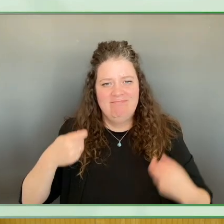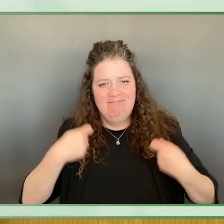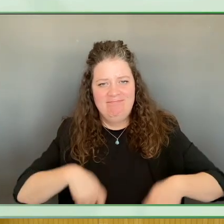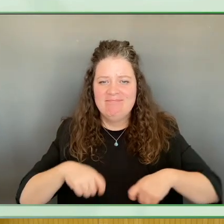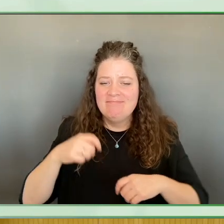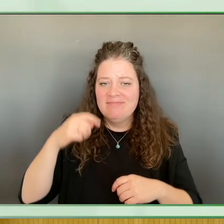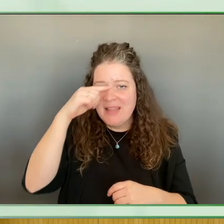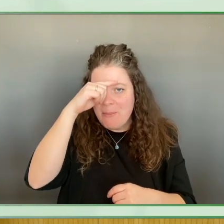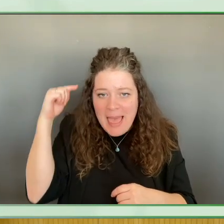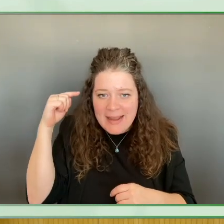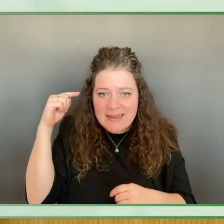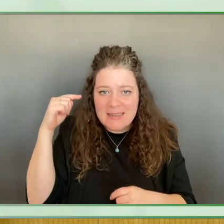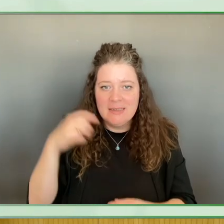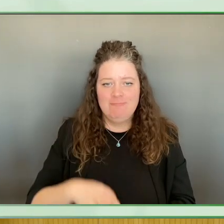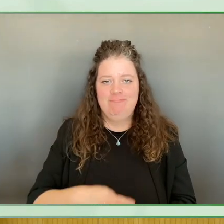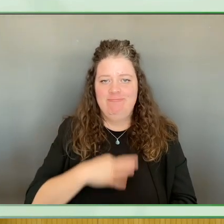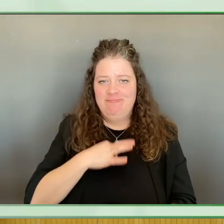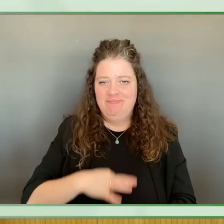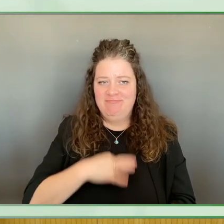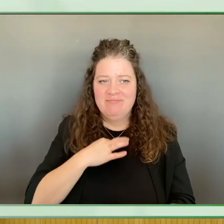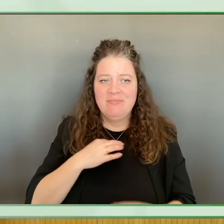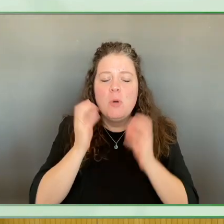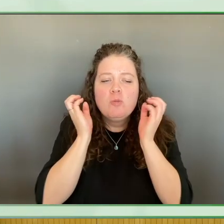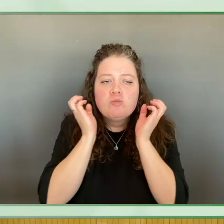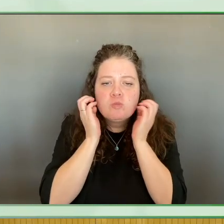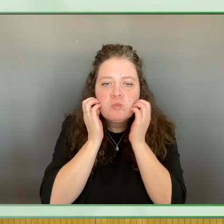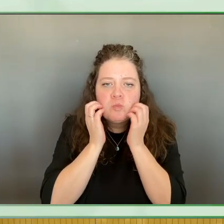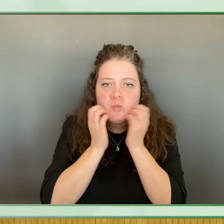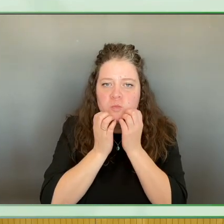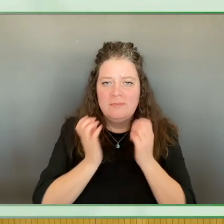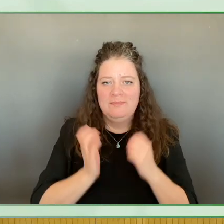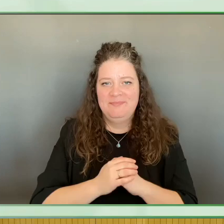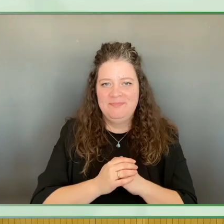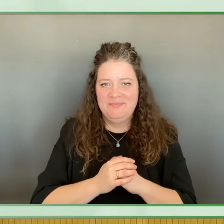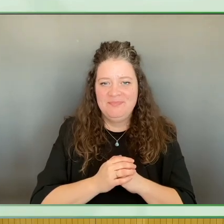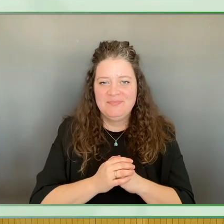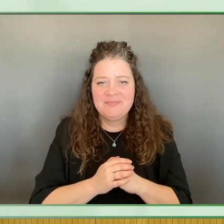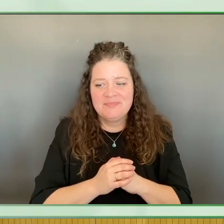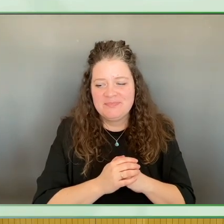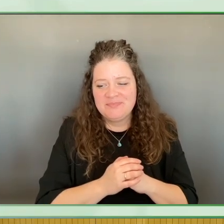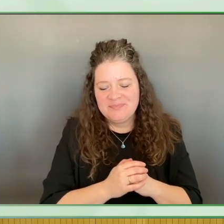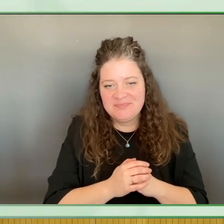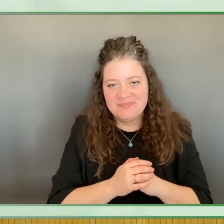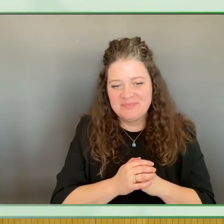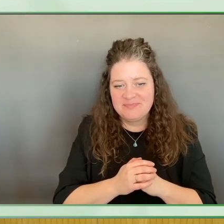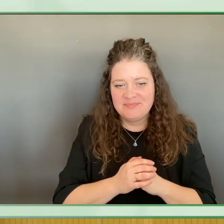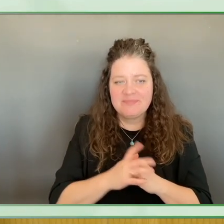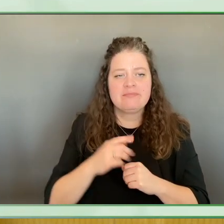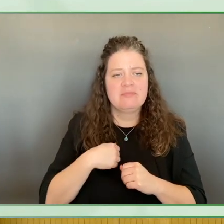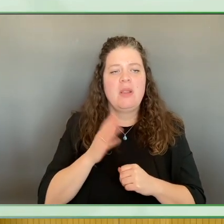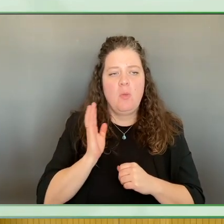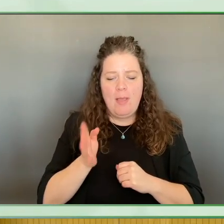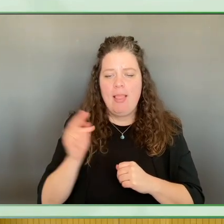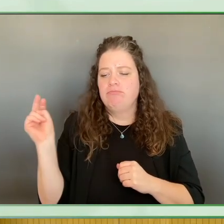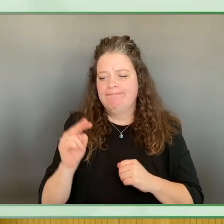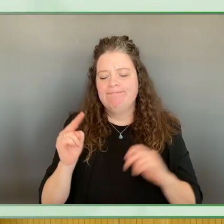stubble. So I'm going to talk about this topic from two lenses. One, from a